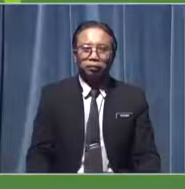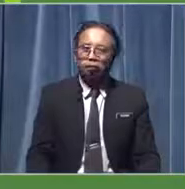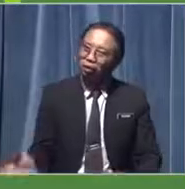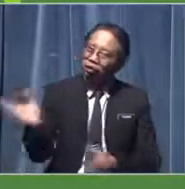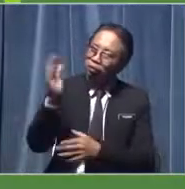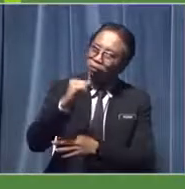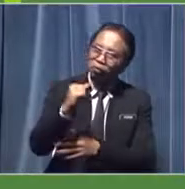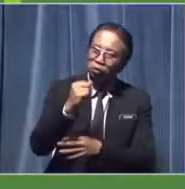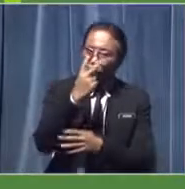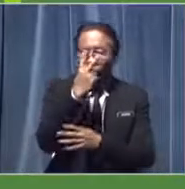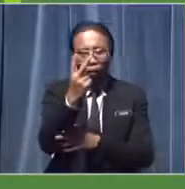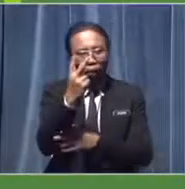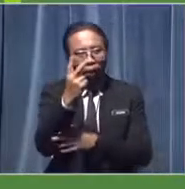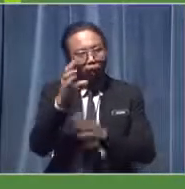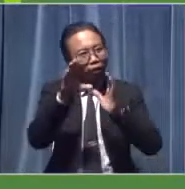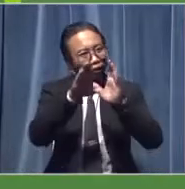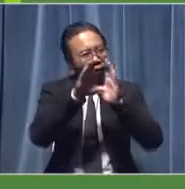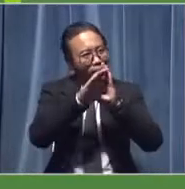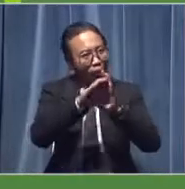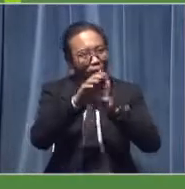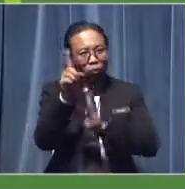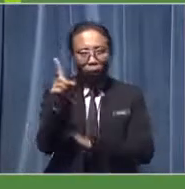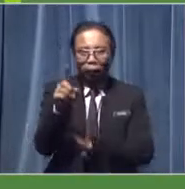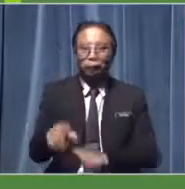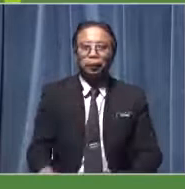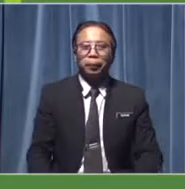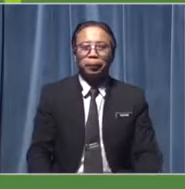Let's move on to example 1.